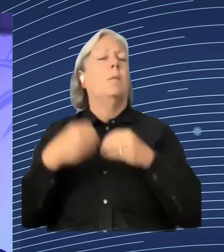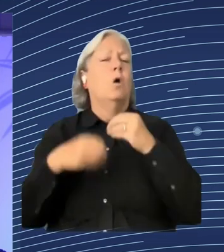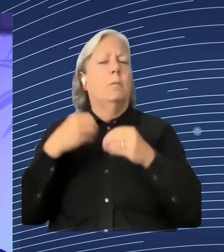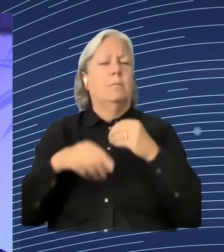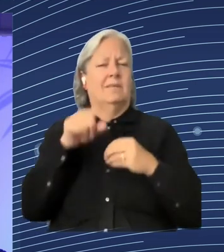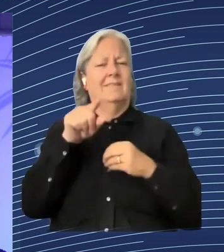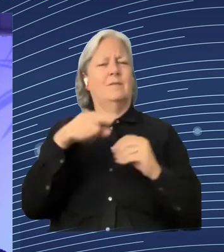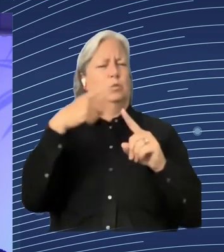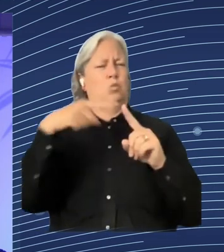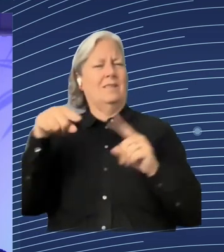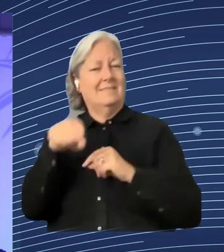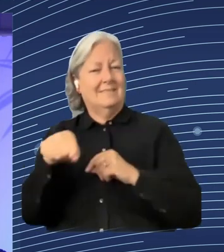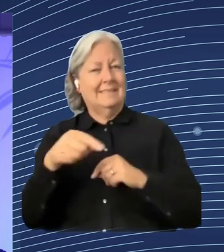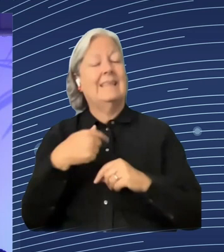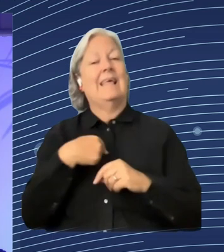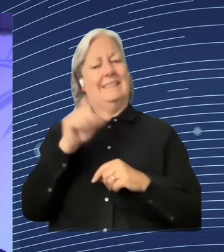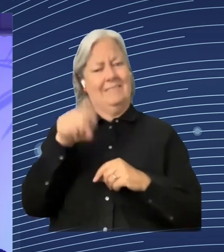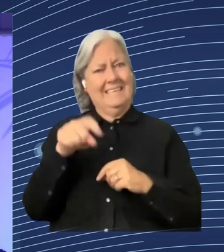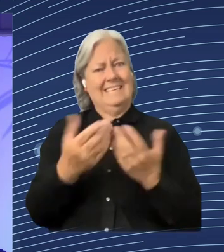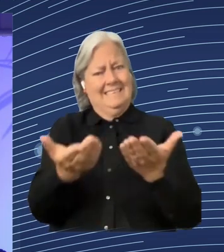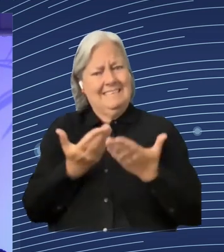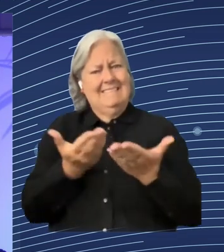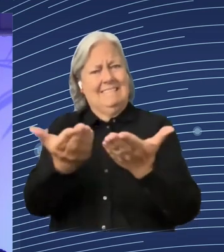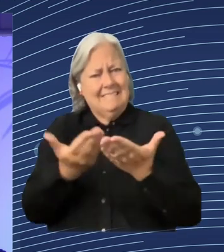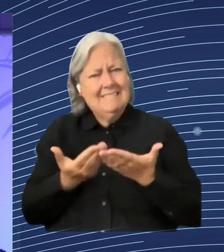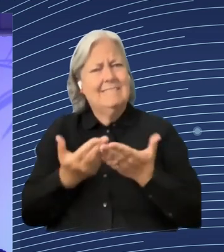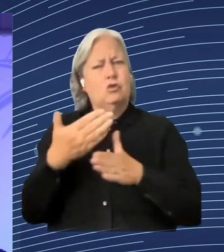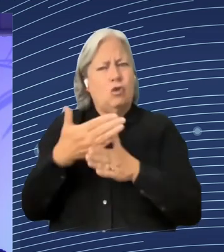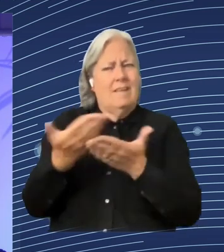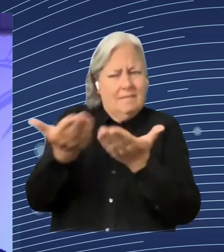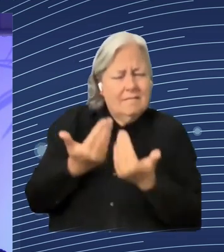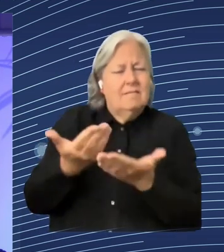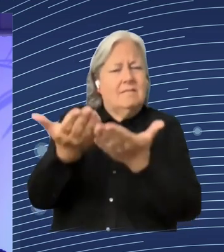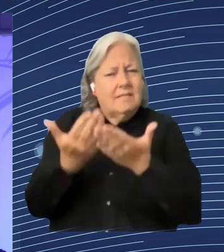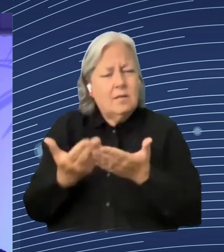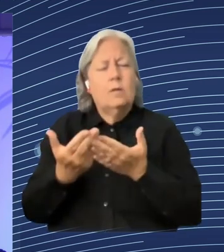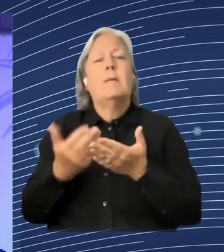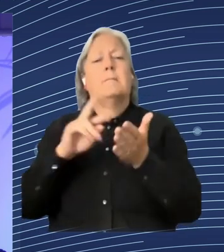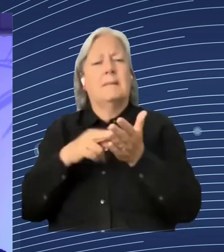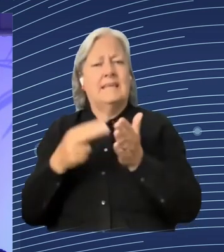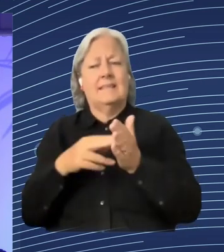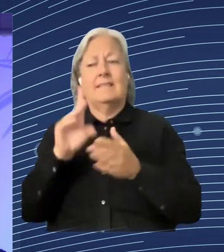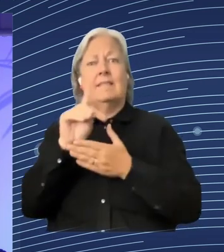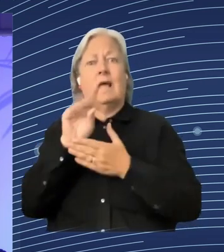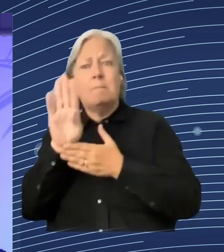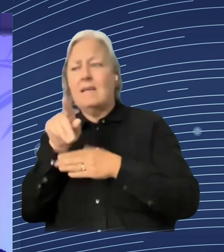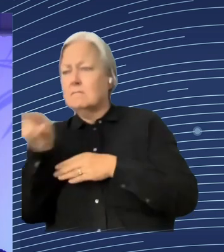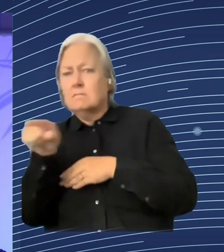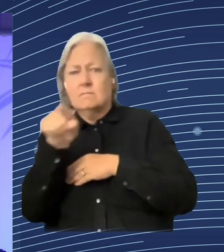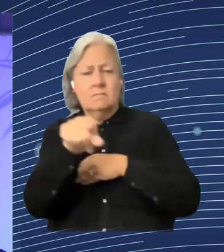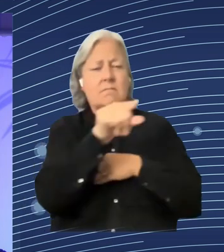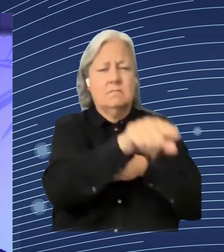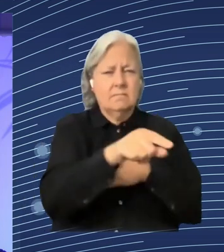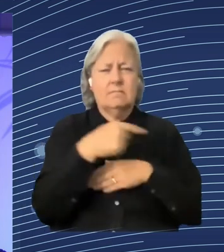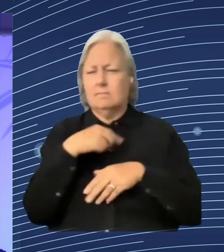need data availability, data sharing, interoperability of databases can be, must be